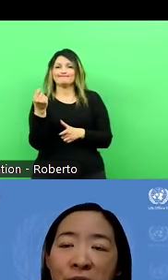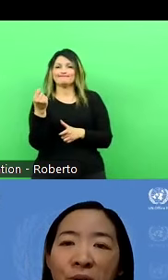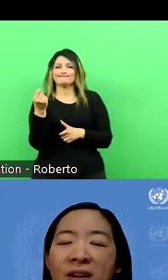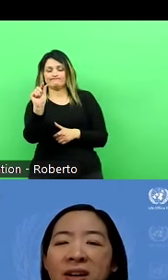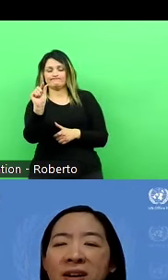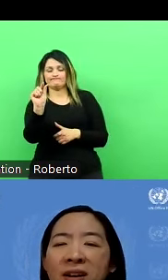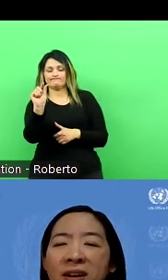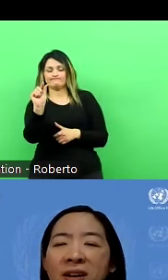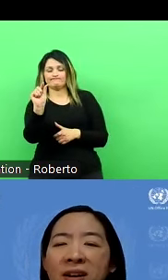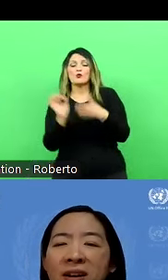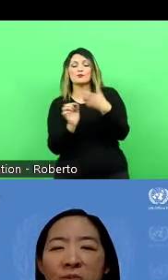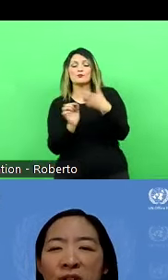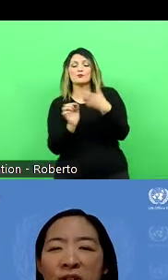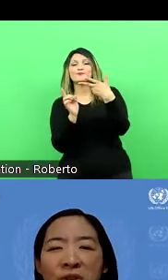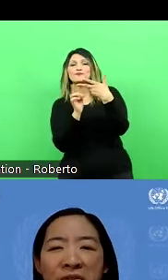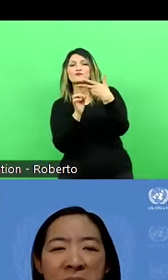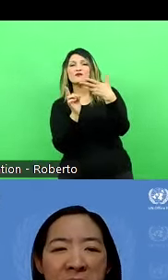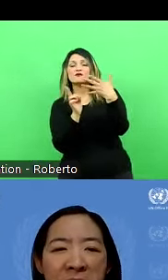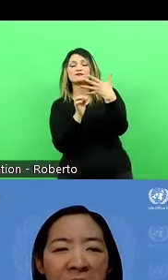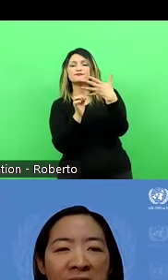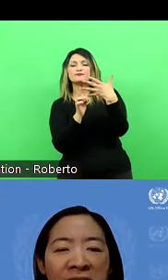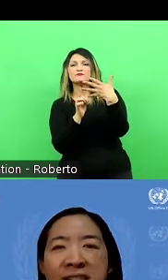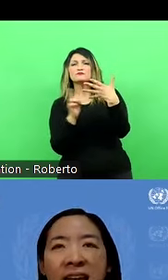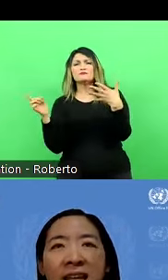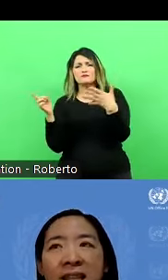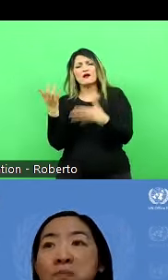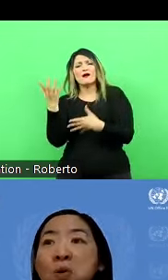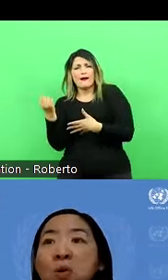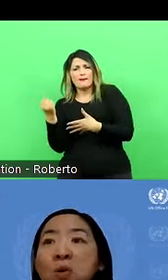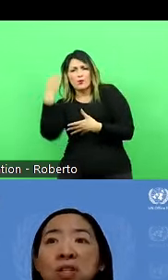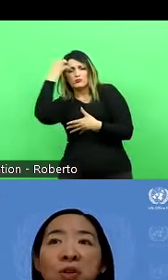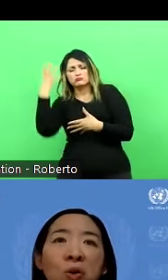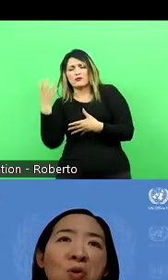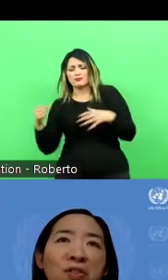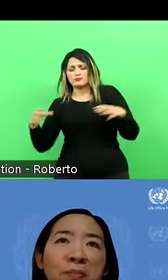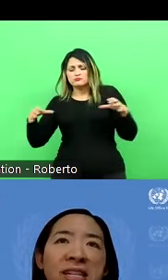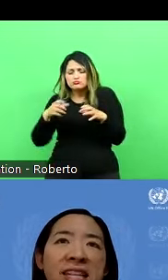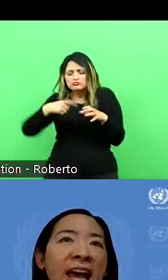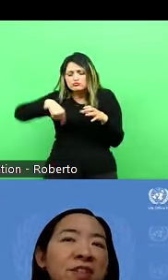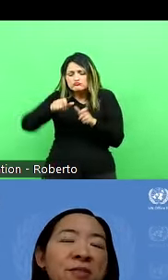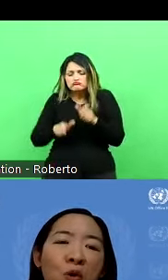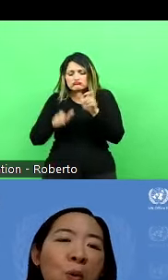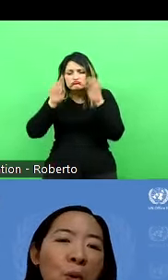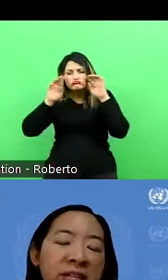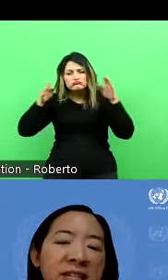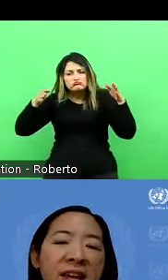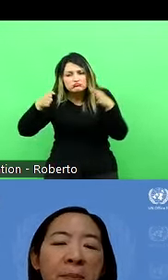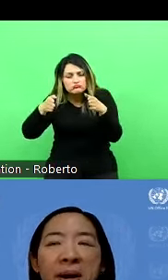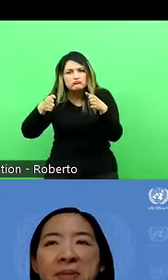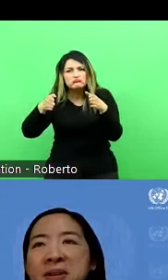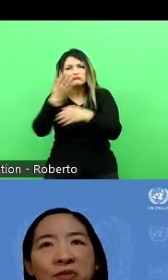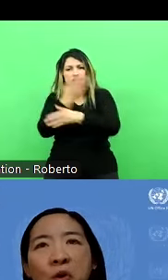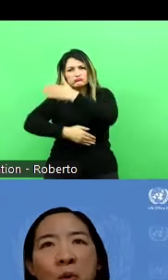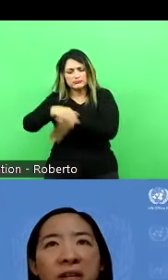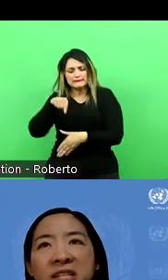of you, more than almost 300 people are saying that most of your local governments have some focal points, but